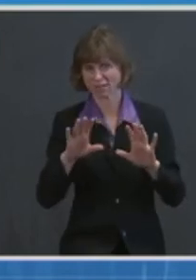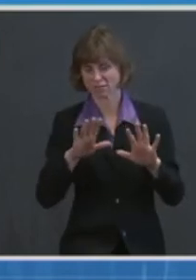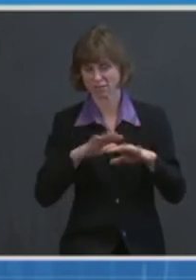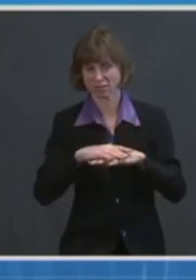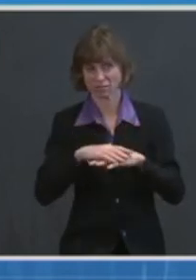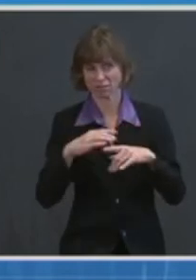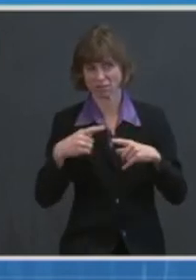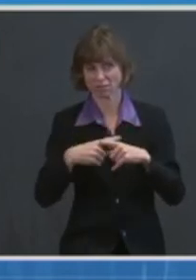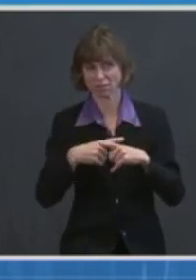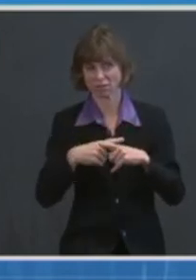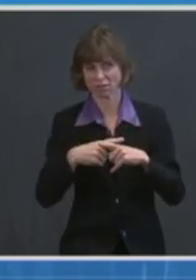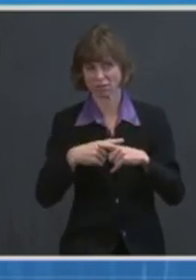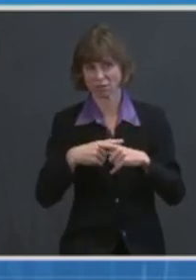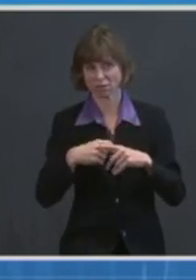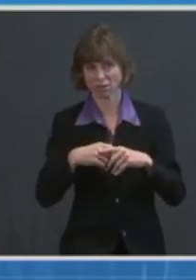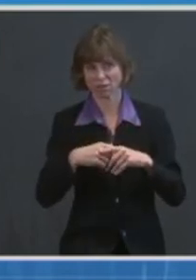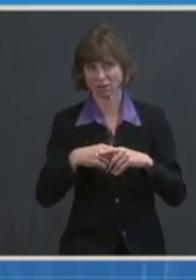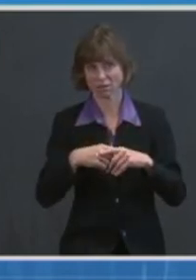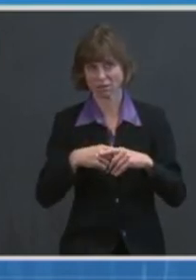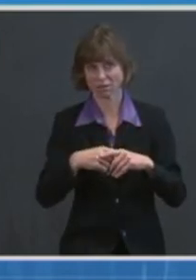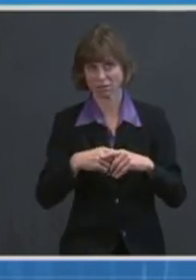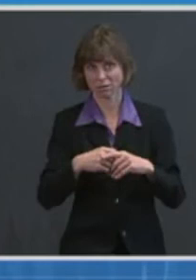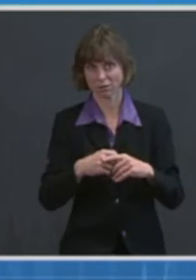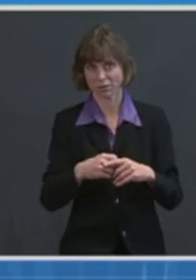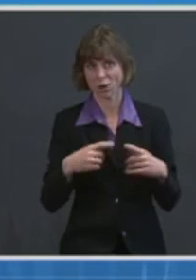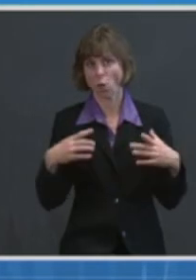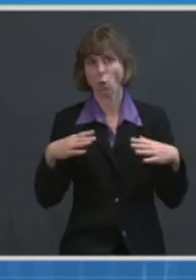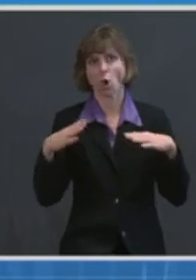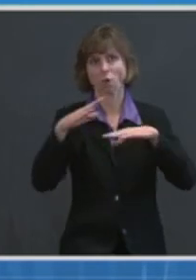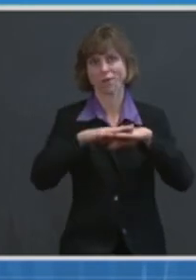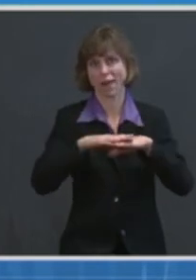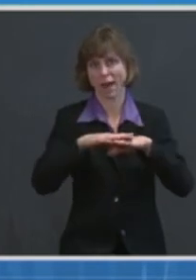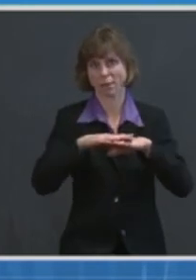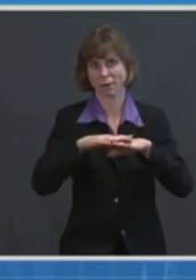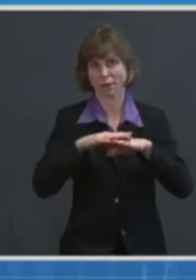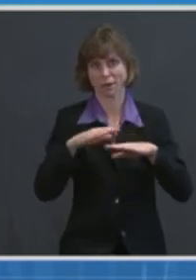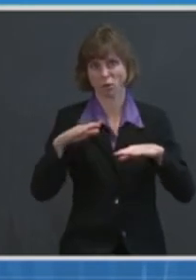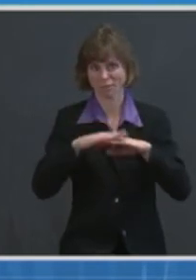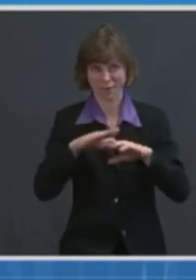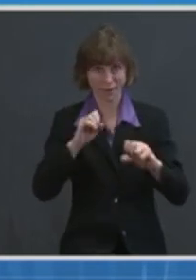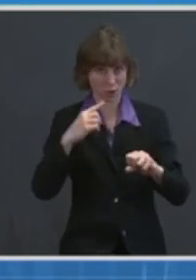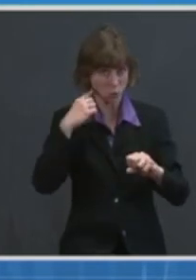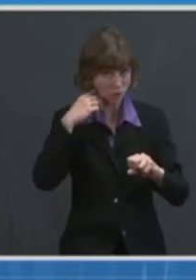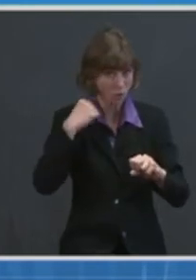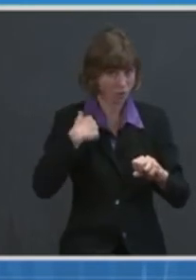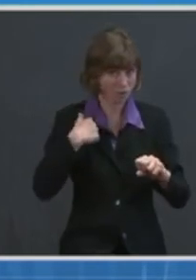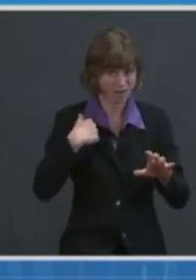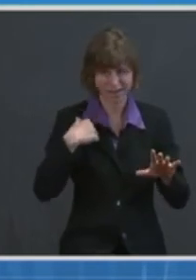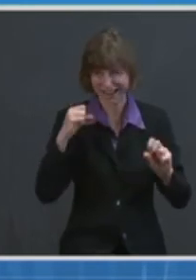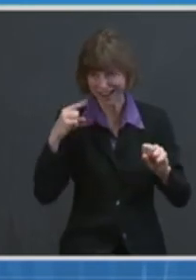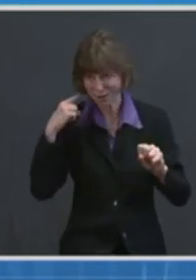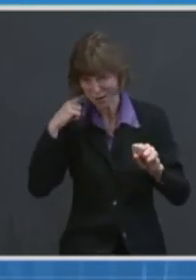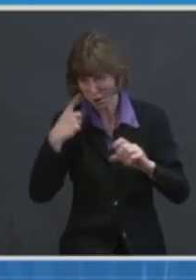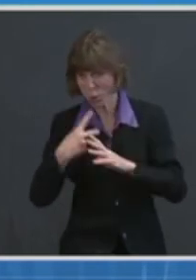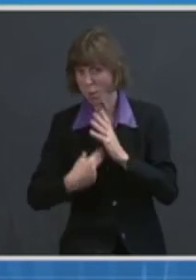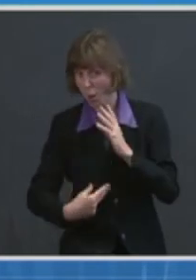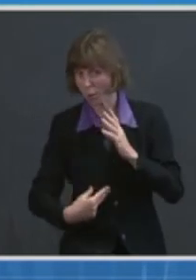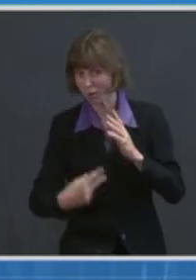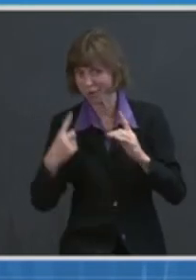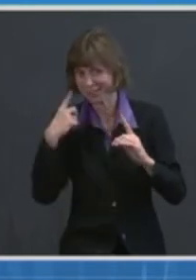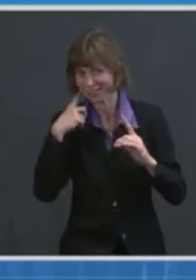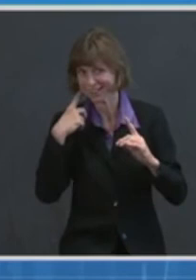special guests. we're Today on overlapping with the, International Women's Day, can you hear me? President signed We two can hear you both. executive orders. The